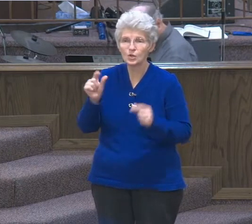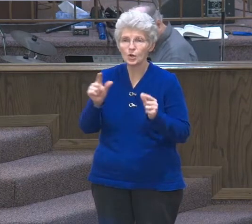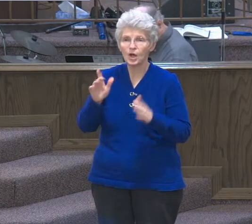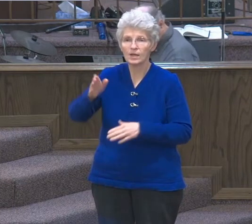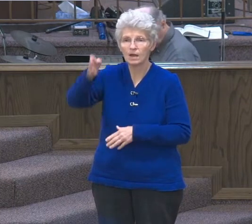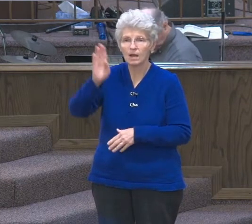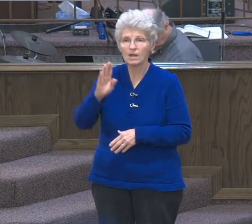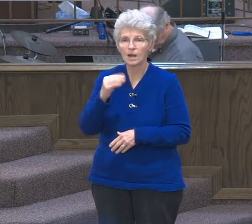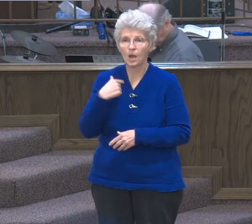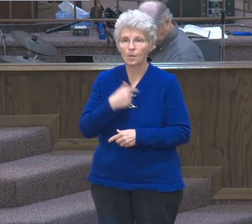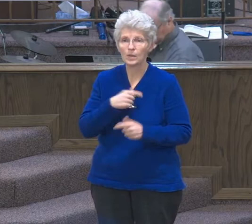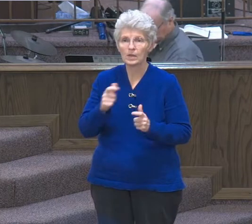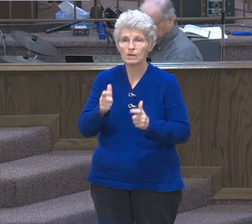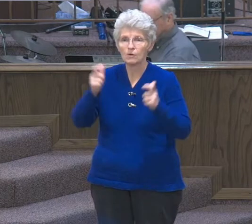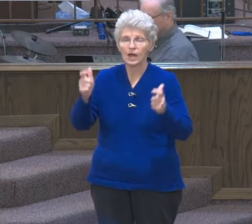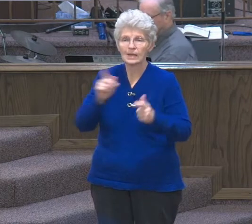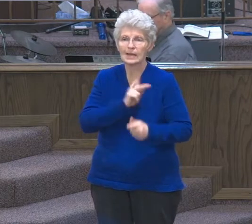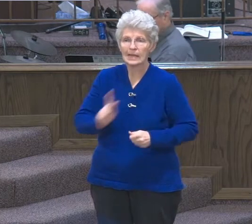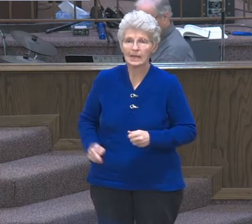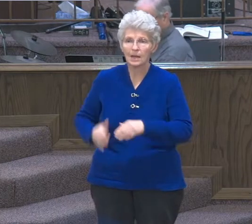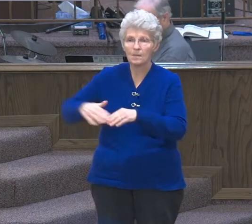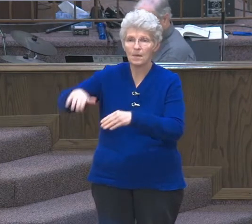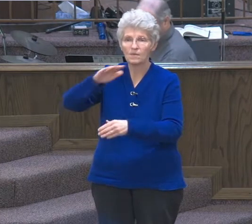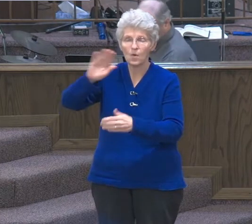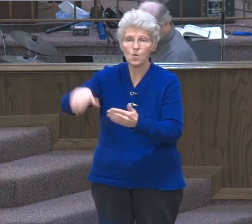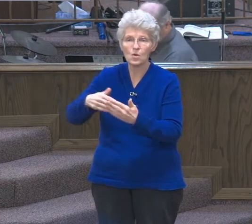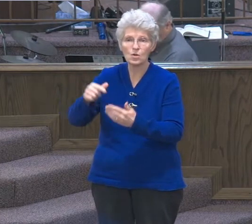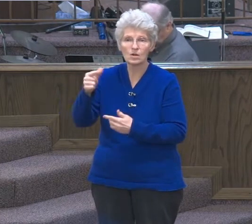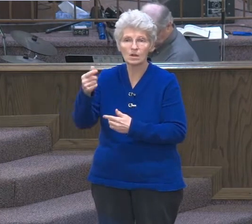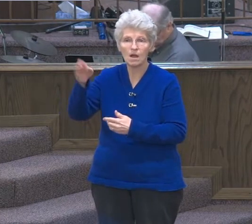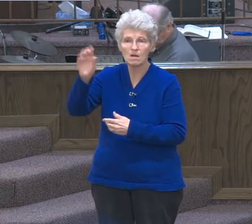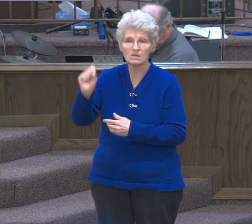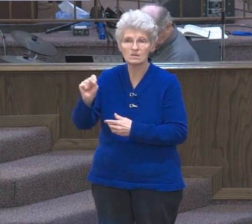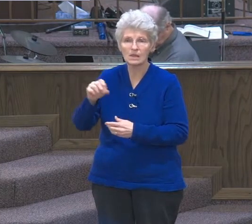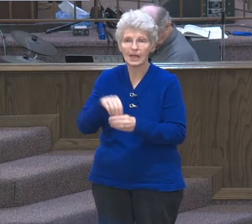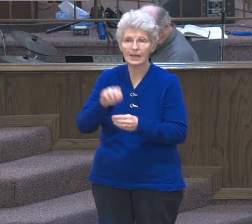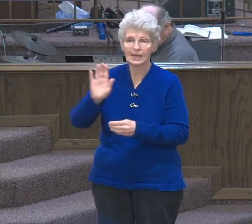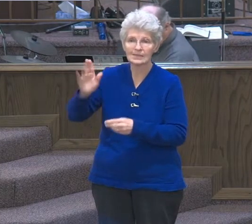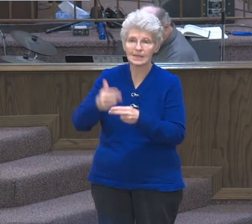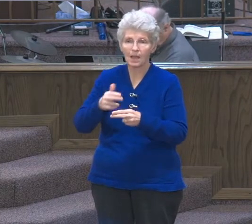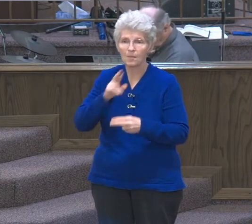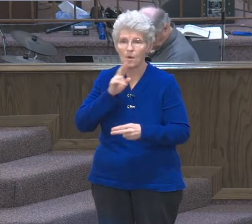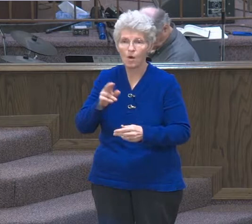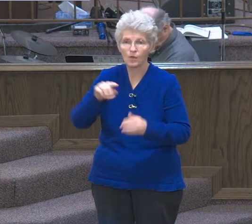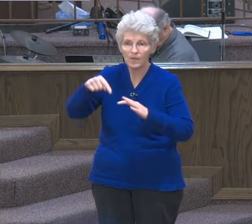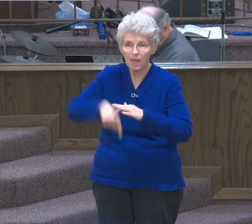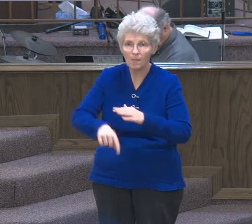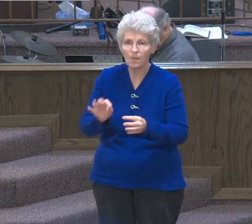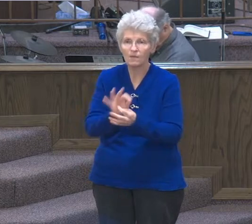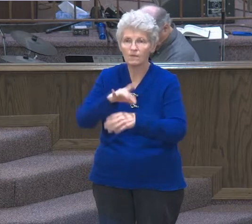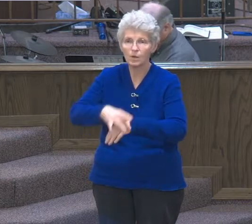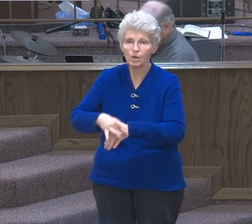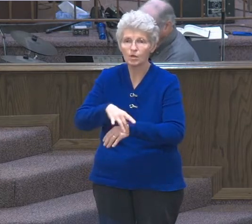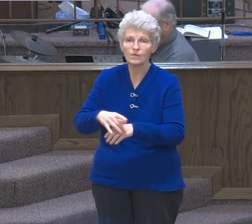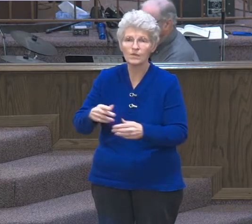a great King above all gods. In his hand are the depths of the earth. The heights of the mountains are